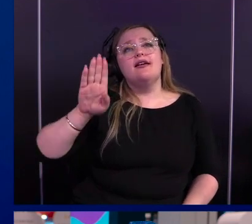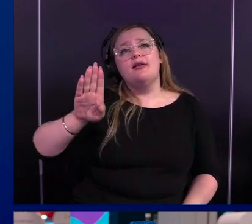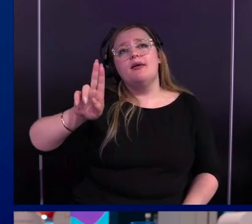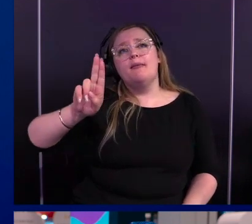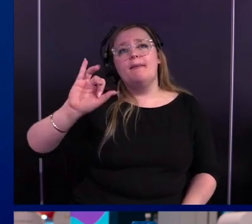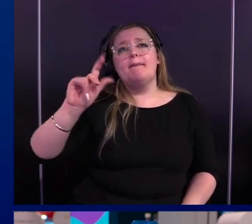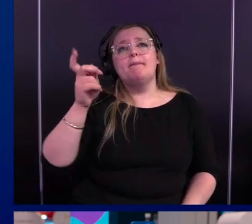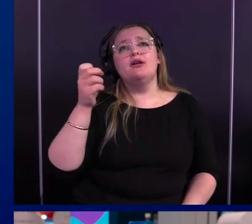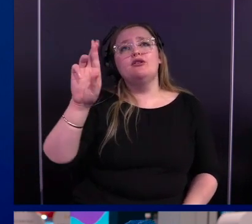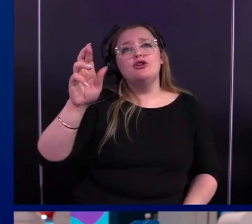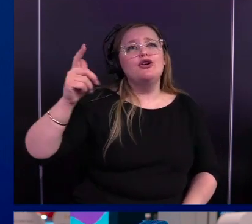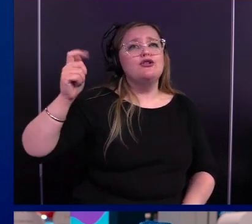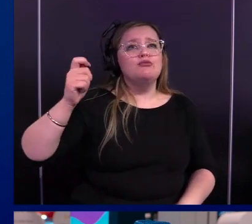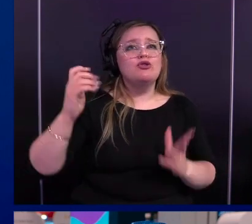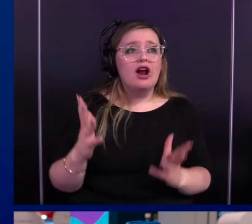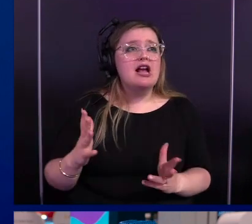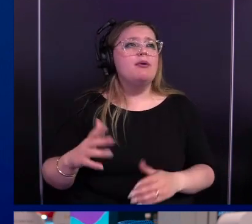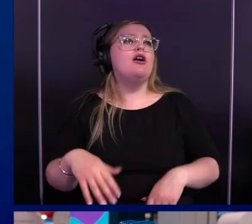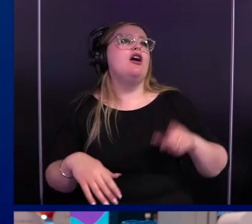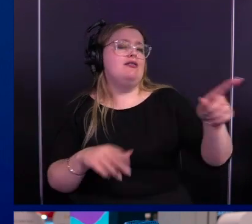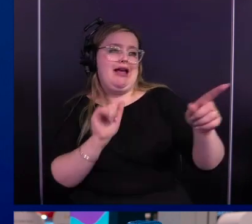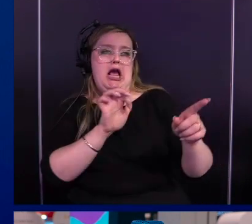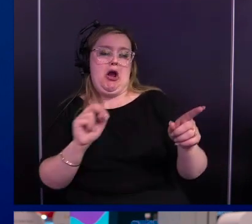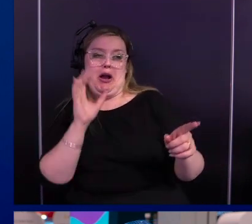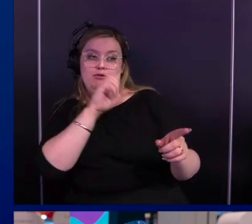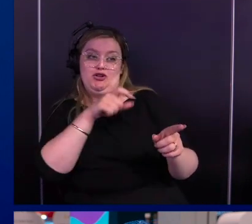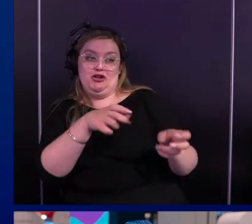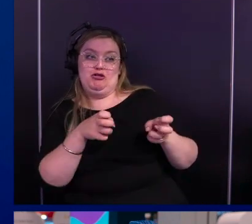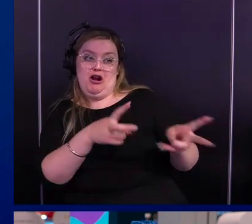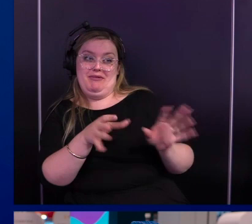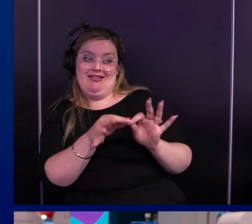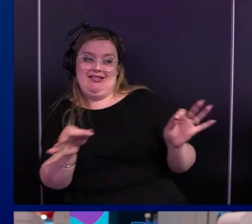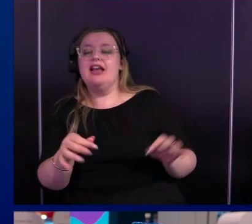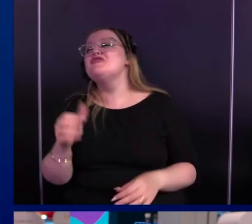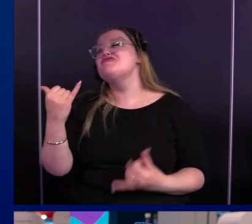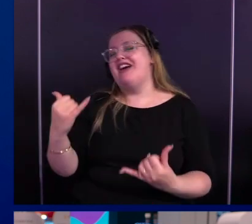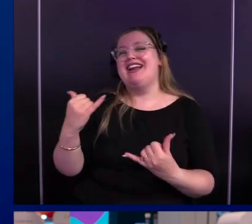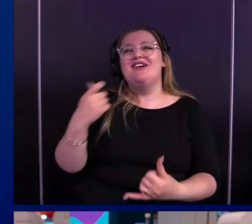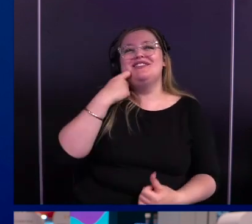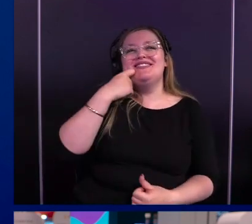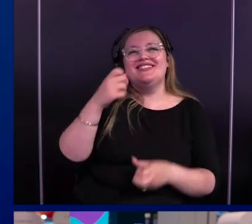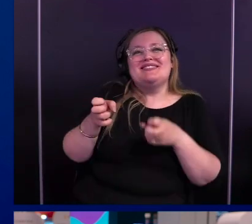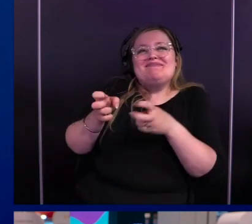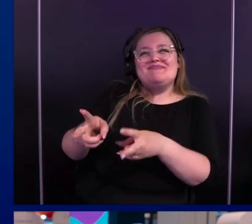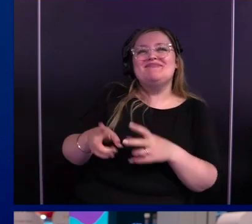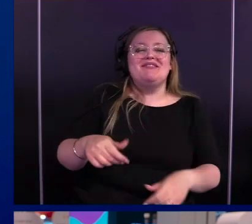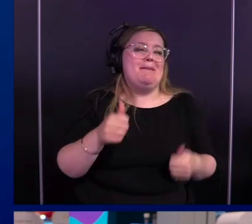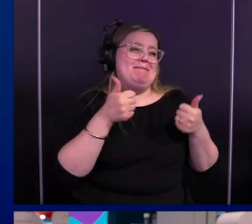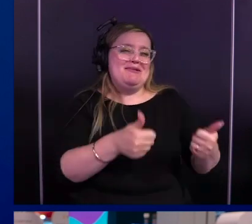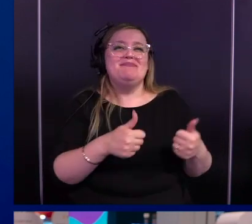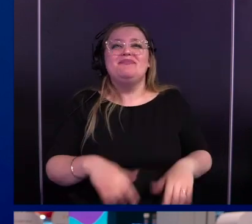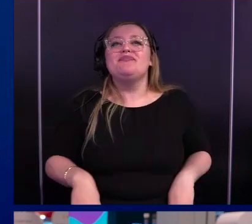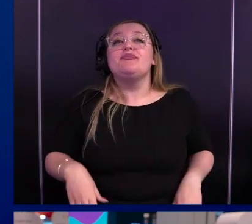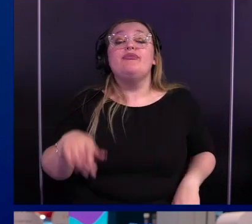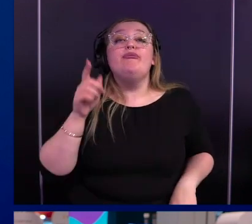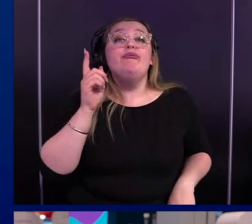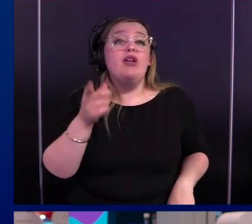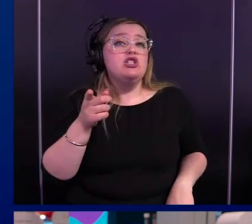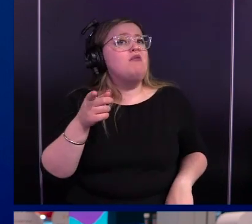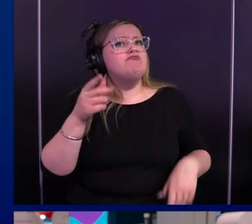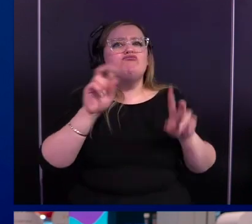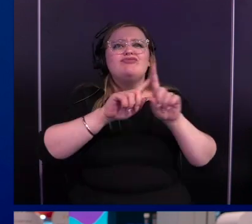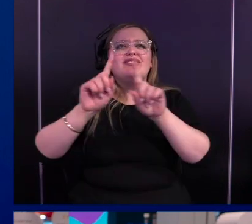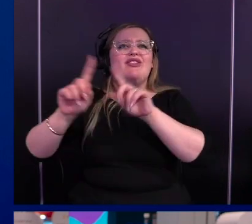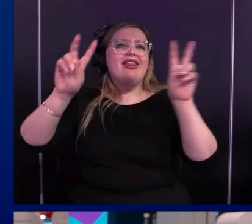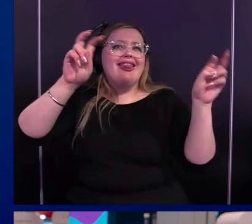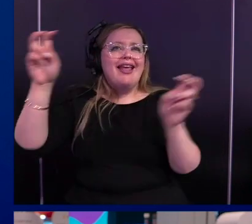screen. I think, Aaron, you probably have a link you're dropping into chat there. Just dropped it in right now. Perfect. I love it. And so with a lot of these, you'll see we've got different themes. We've